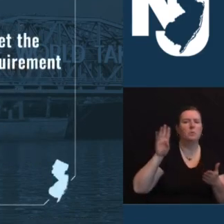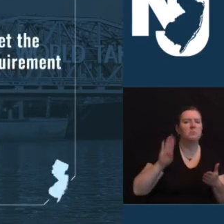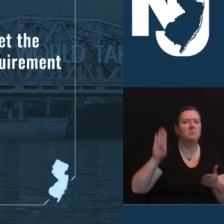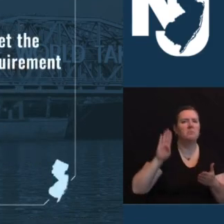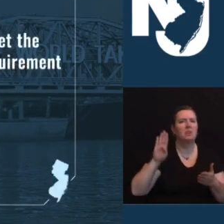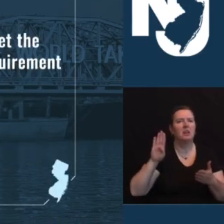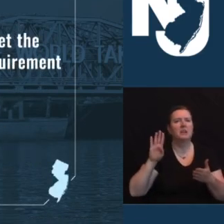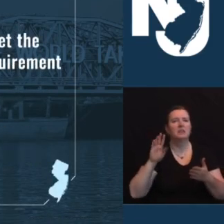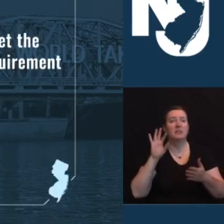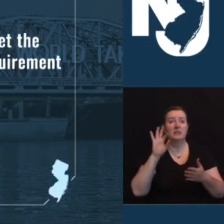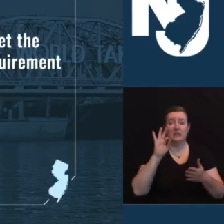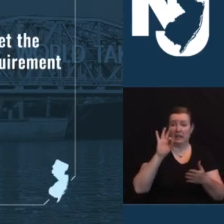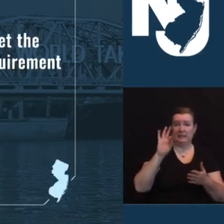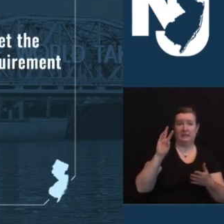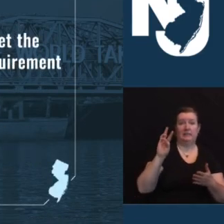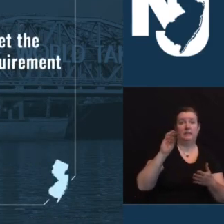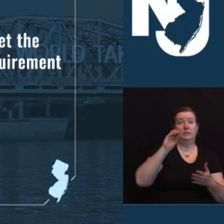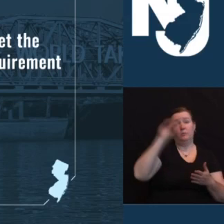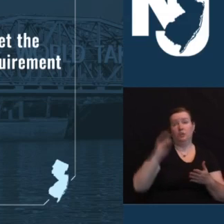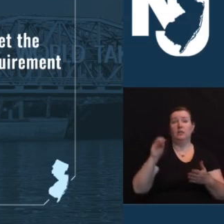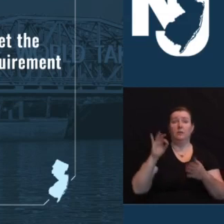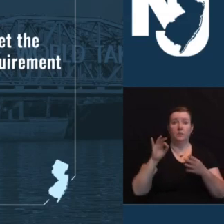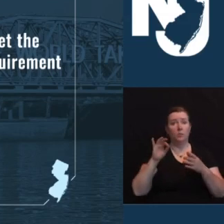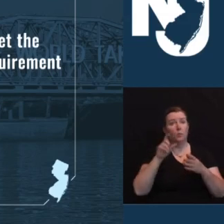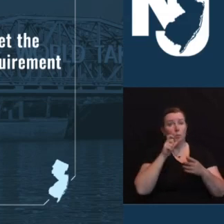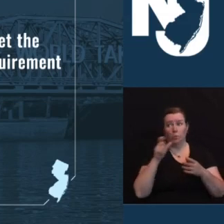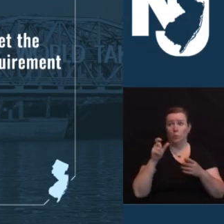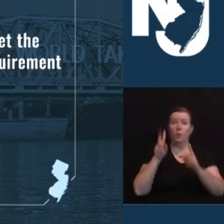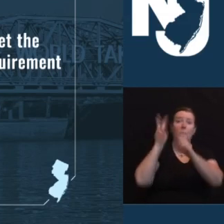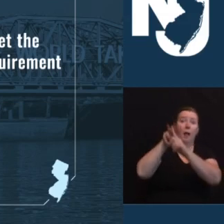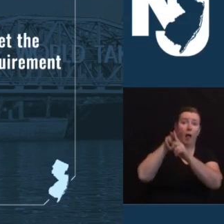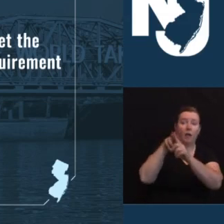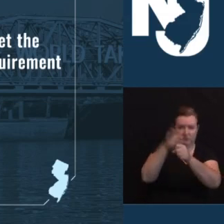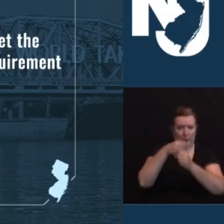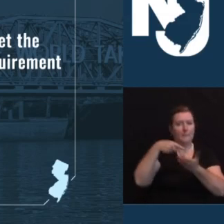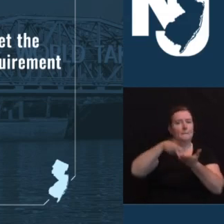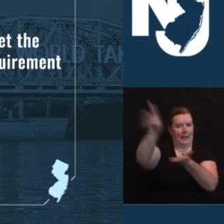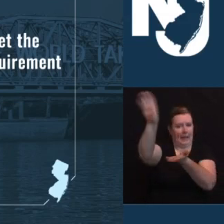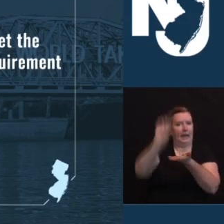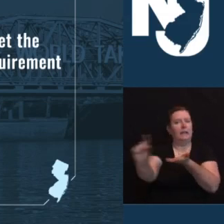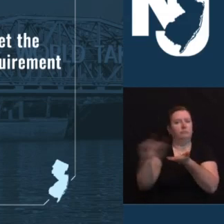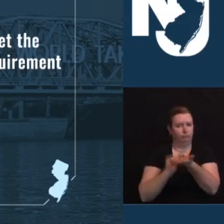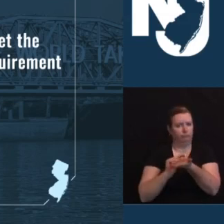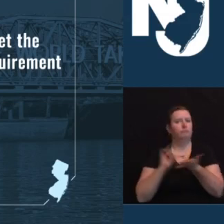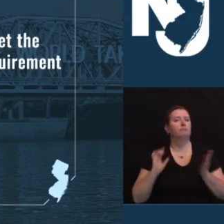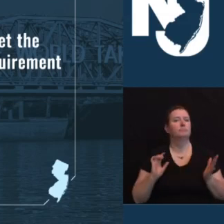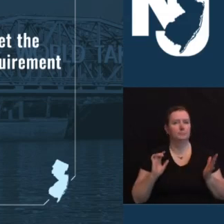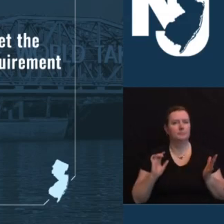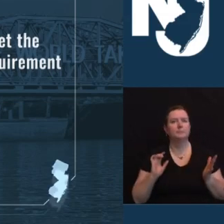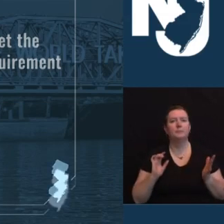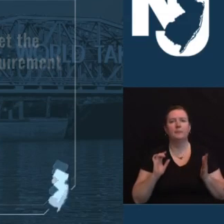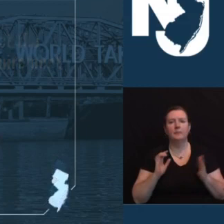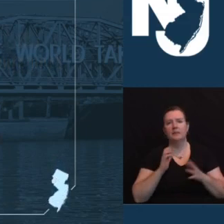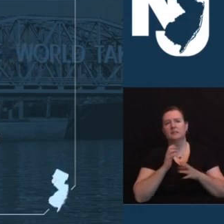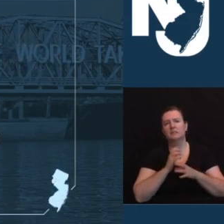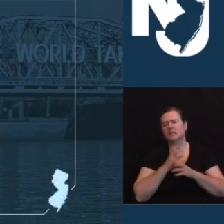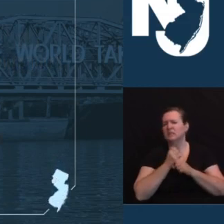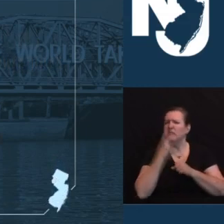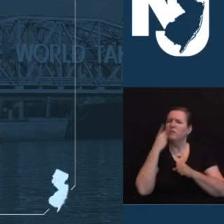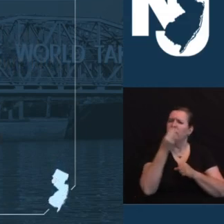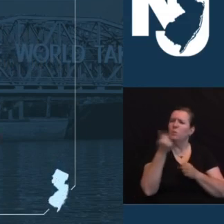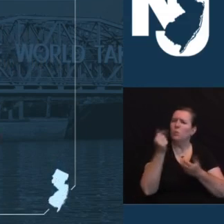all who have been deemed eligible have received payments, and the average length of benefits is more than 15 weeks. The department also announced that it